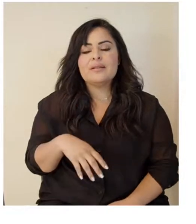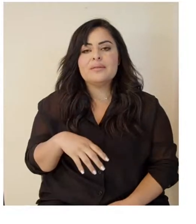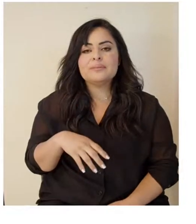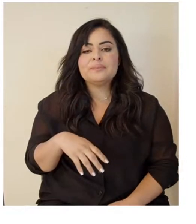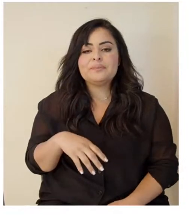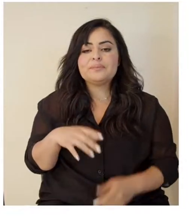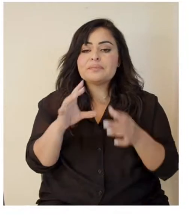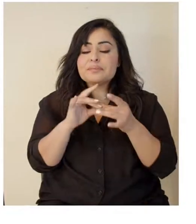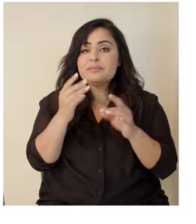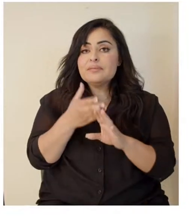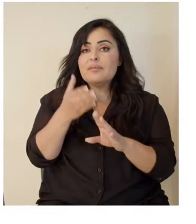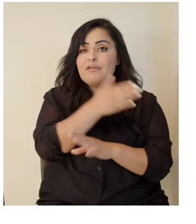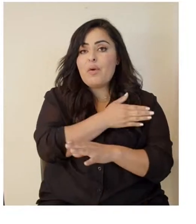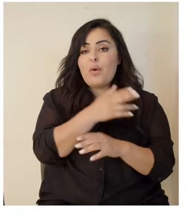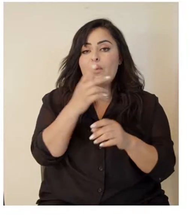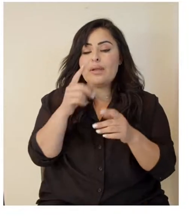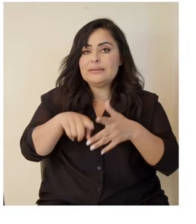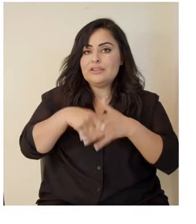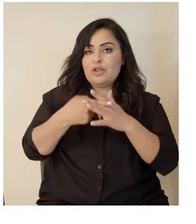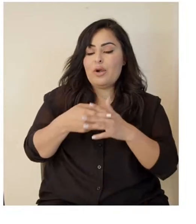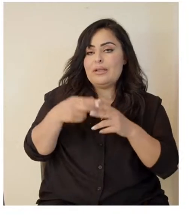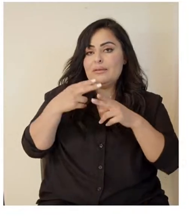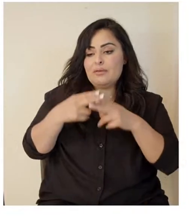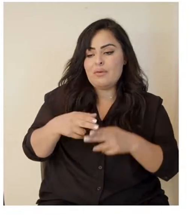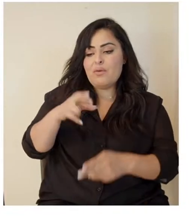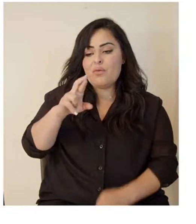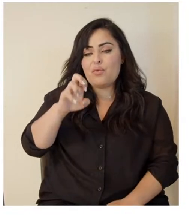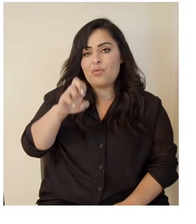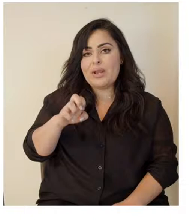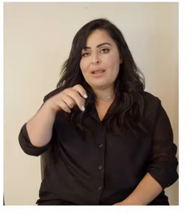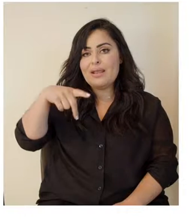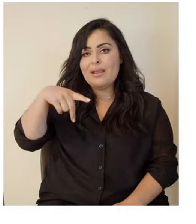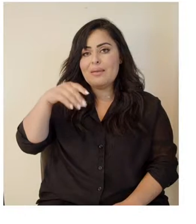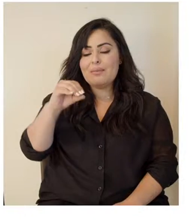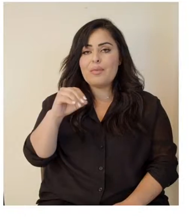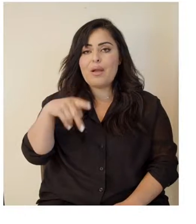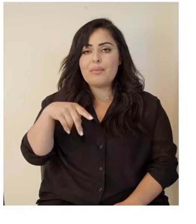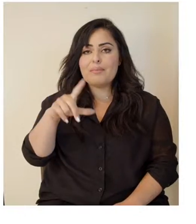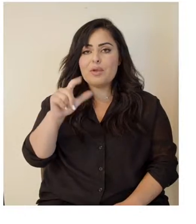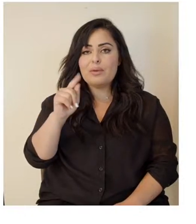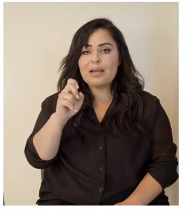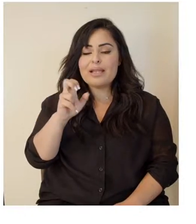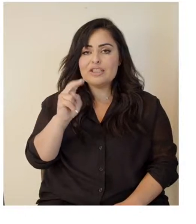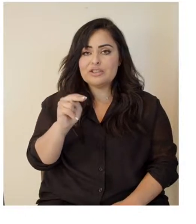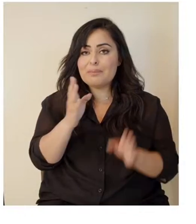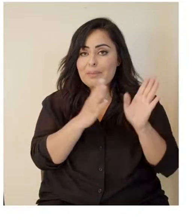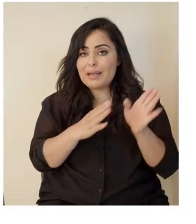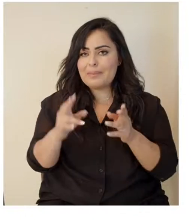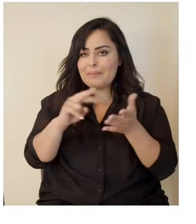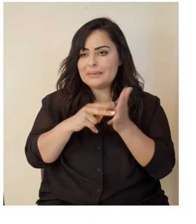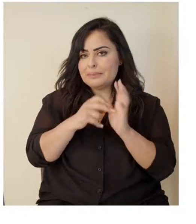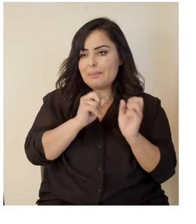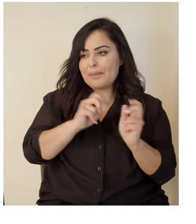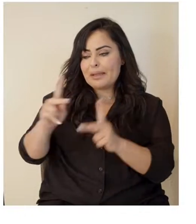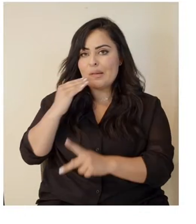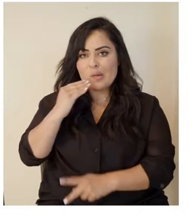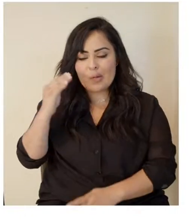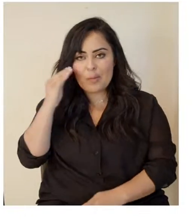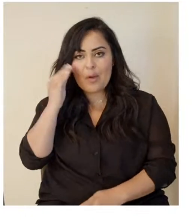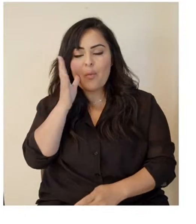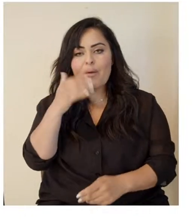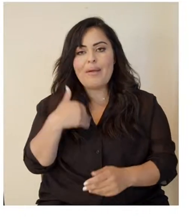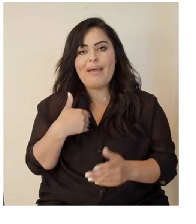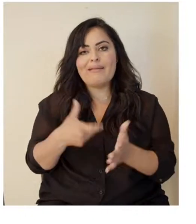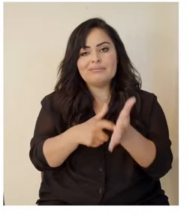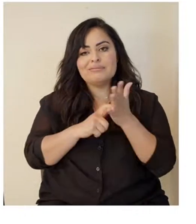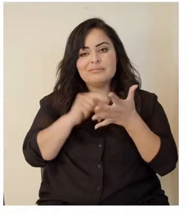this, before we begin the repopulation plan, we will have guidelines in place for people to follow. They